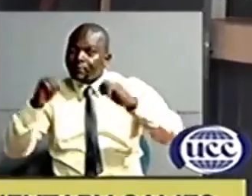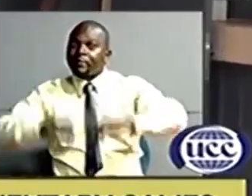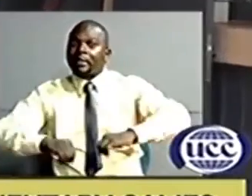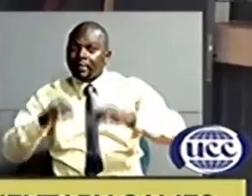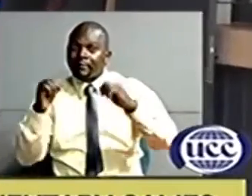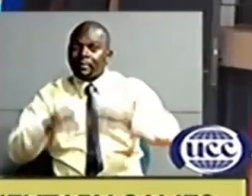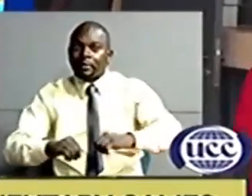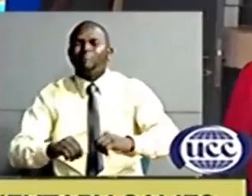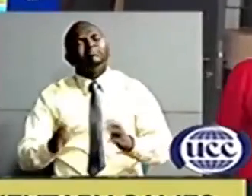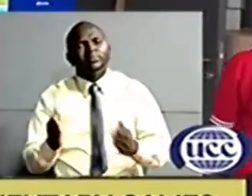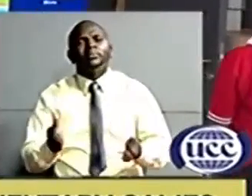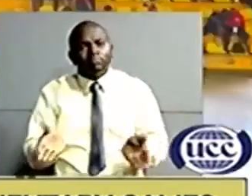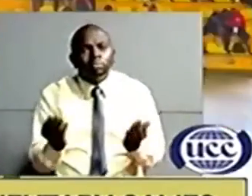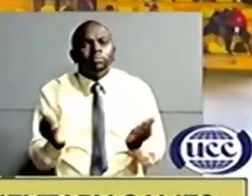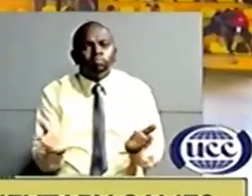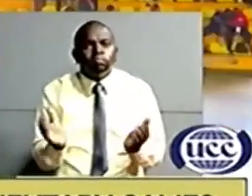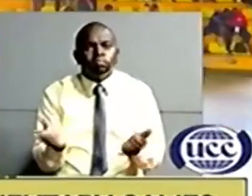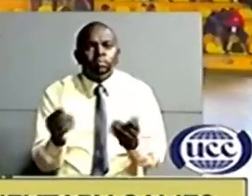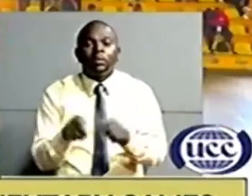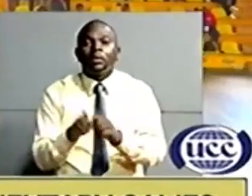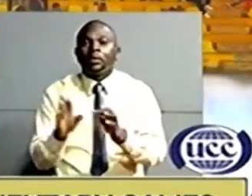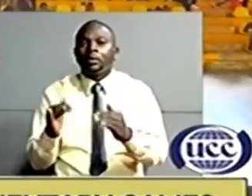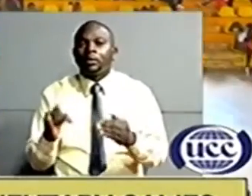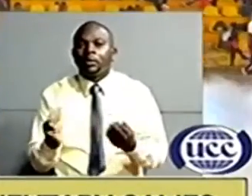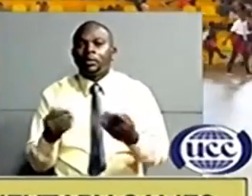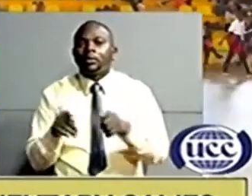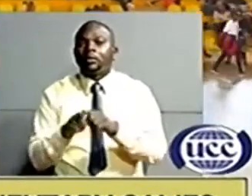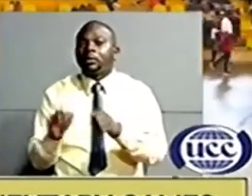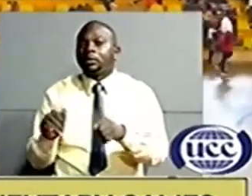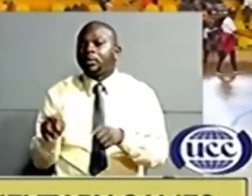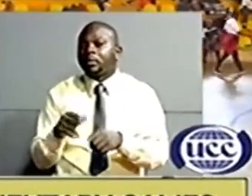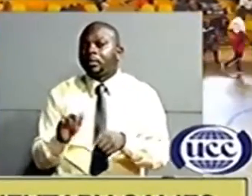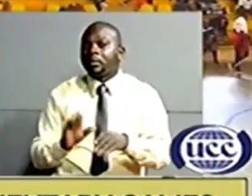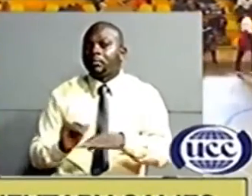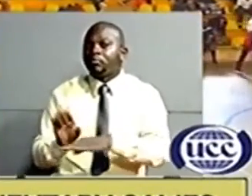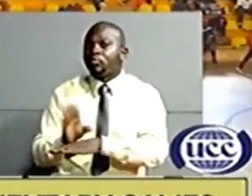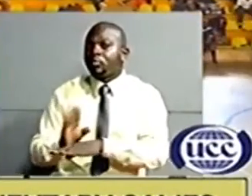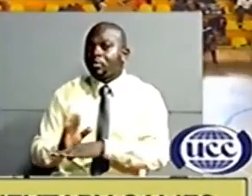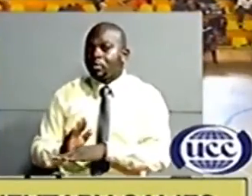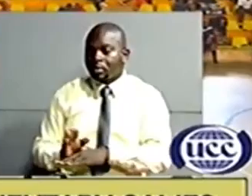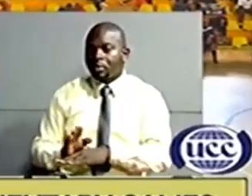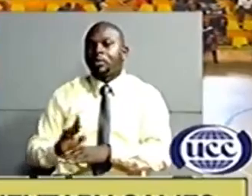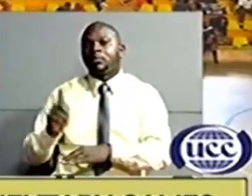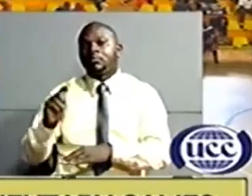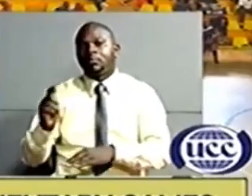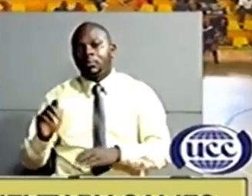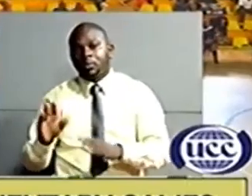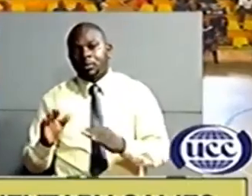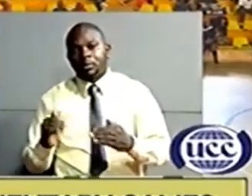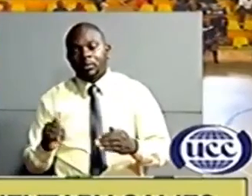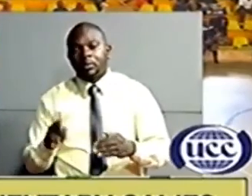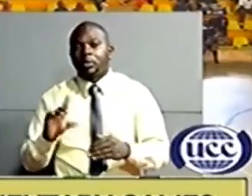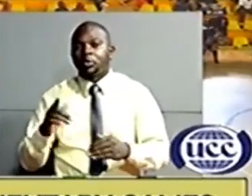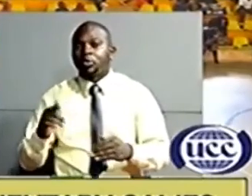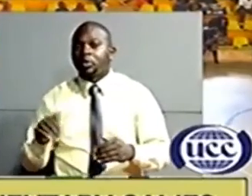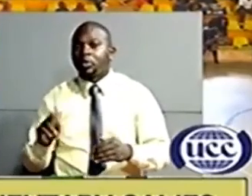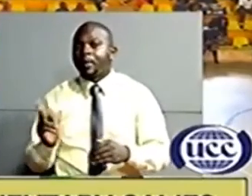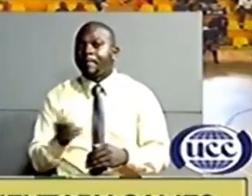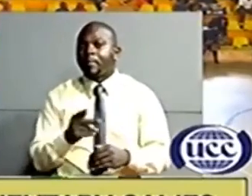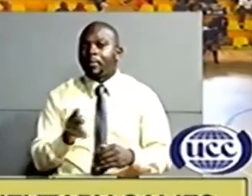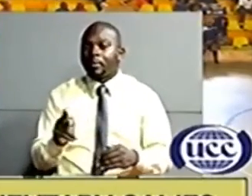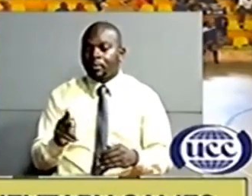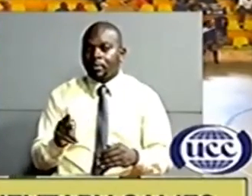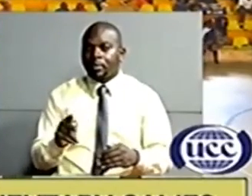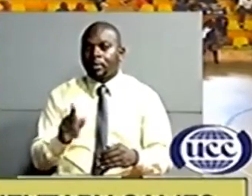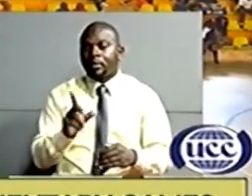we can, nothing is impossible. In related development, Burundi and Tanzania game raised tempers at the arena, where both sides took the game